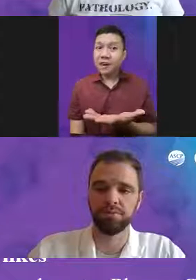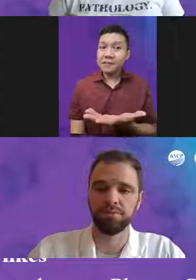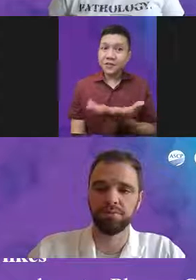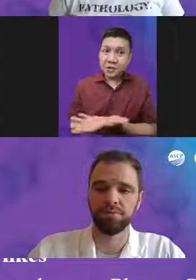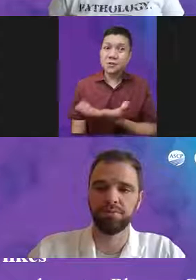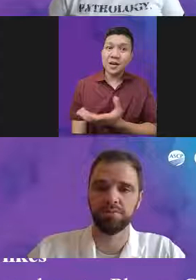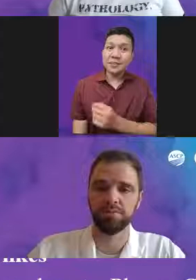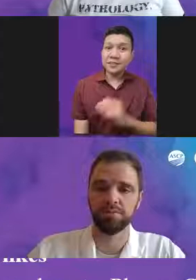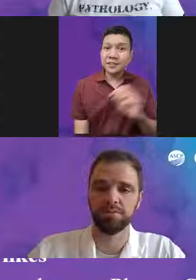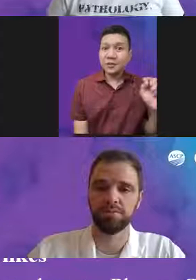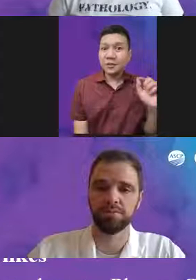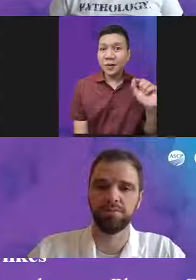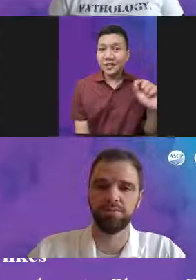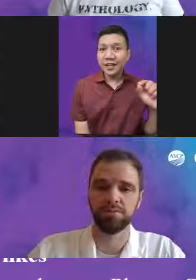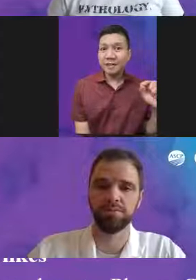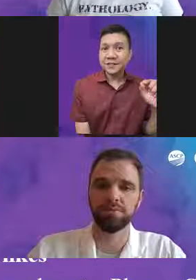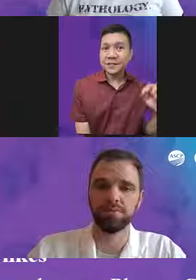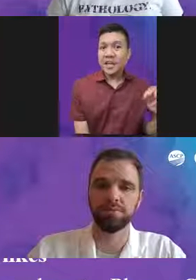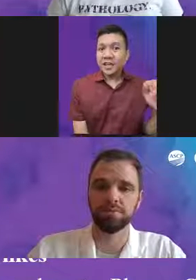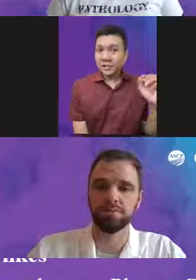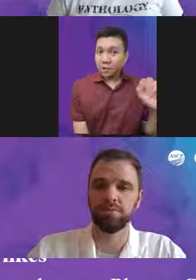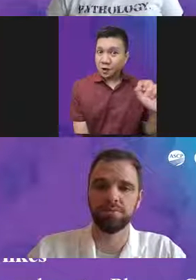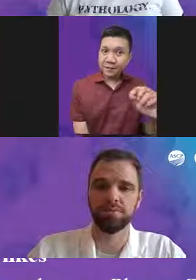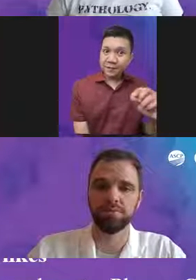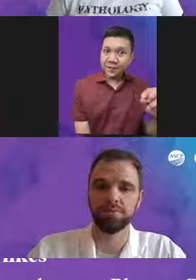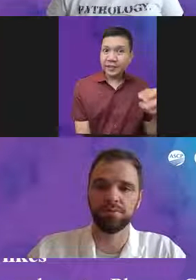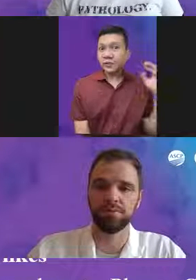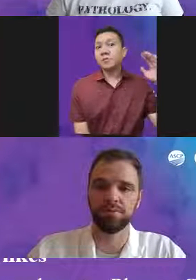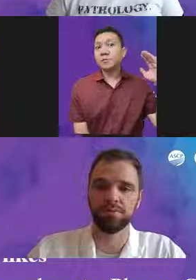finding of the teardrop cells. So that's always, I have said, is an